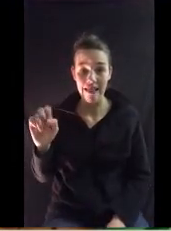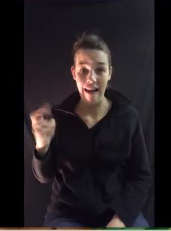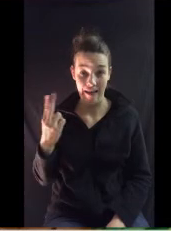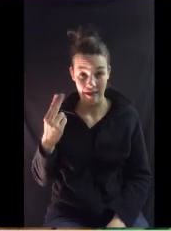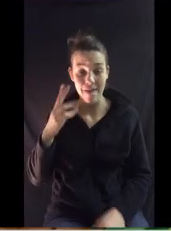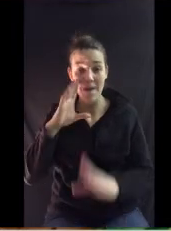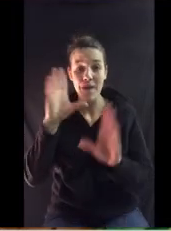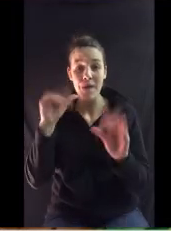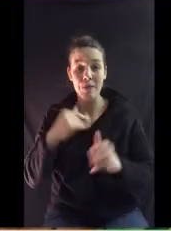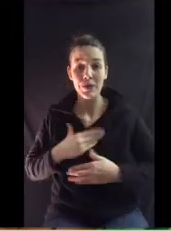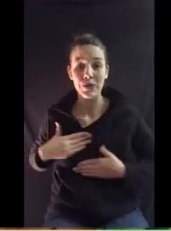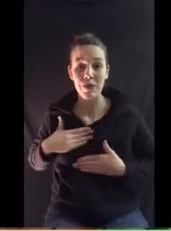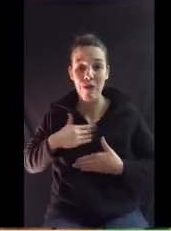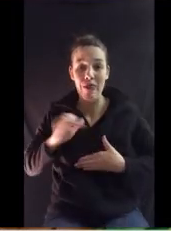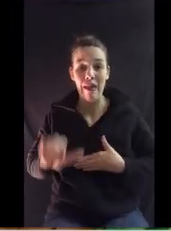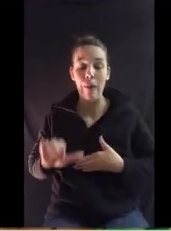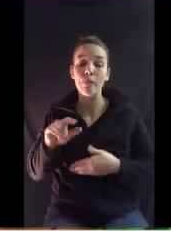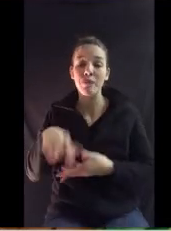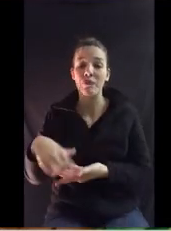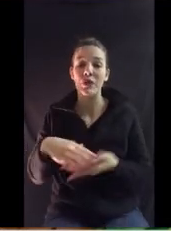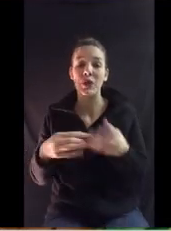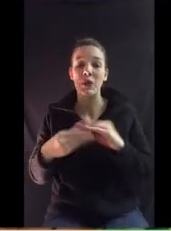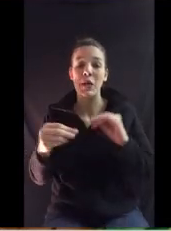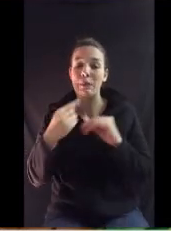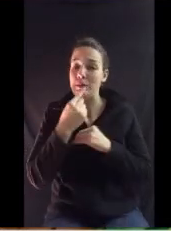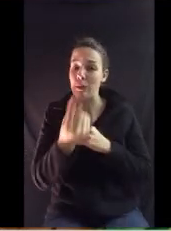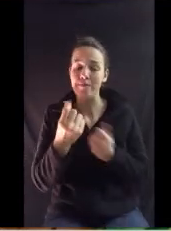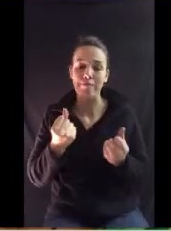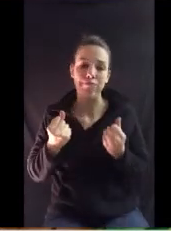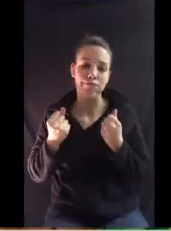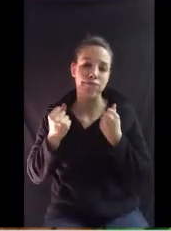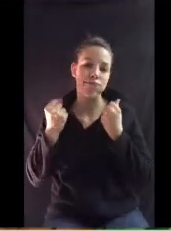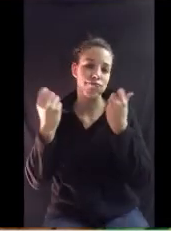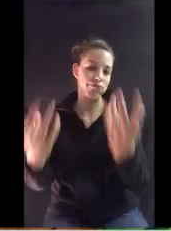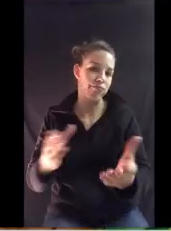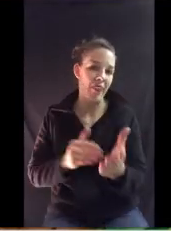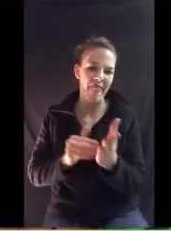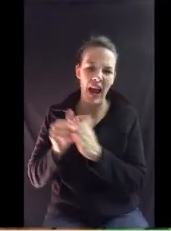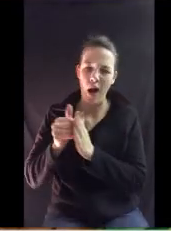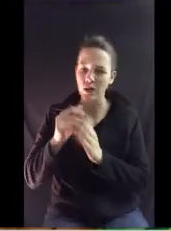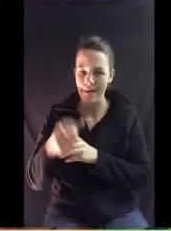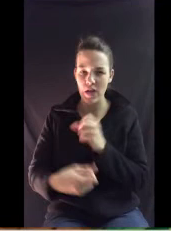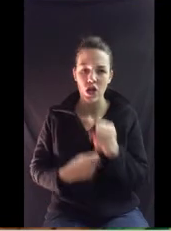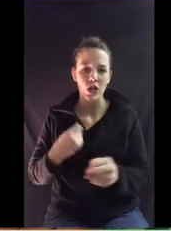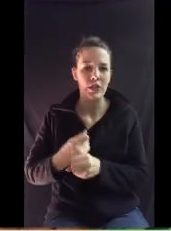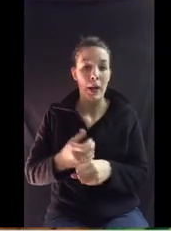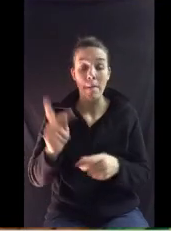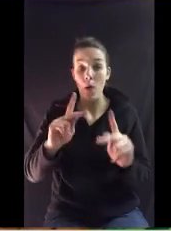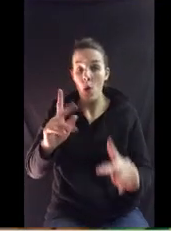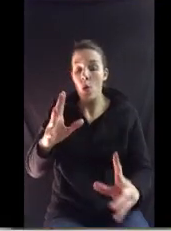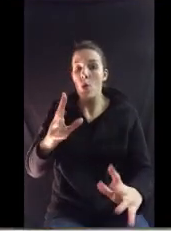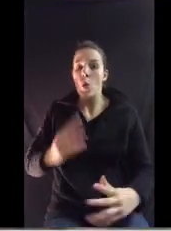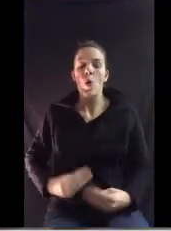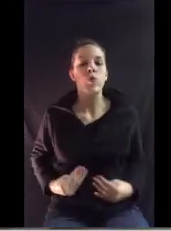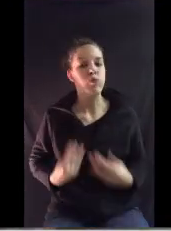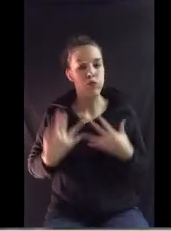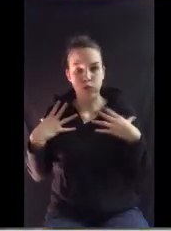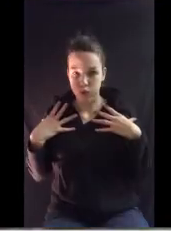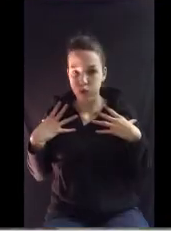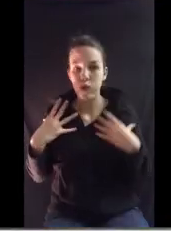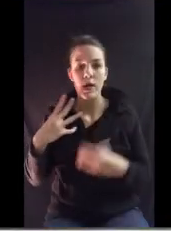and Goliath, and I hope you all enjoyed that. Now this story has been told for thousands of years, and a lot of people